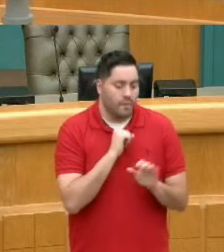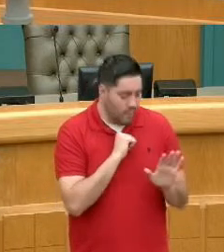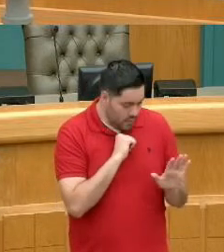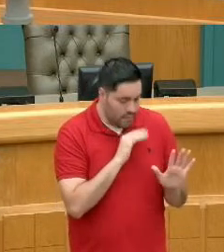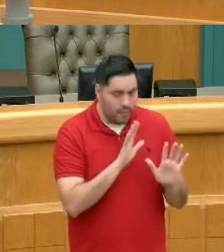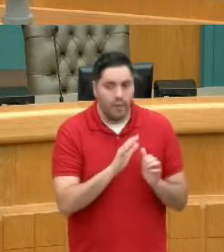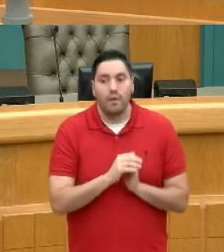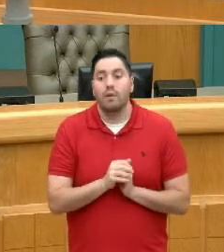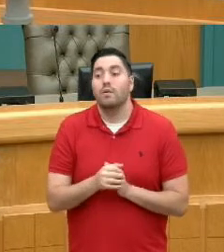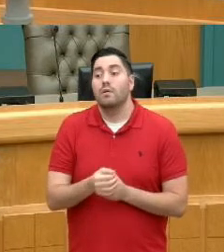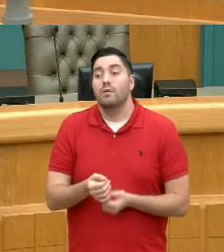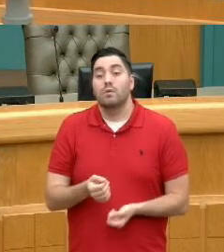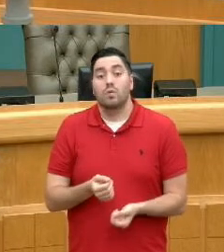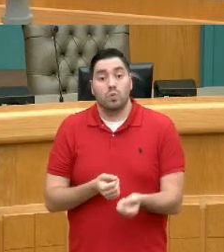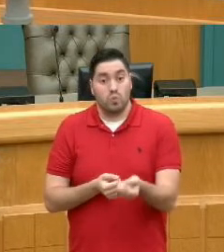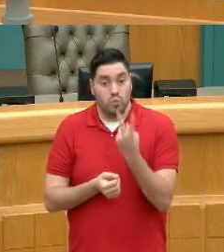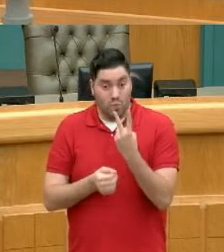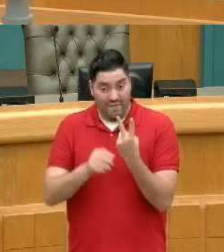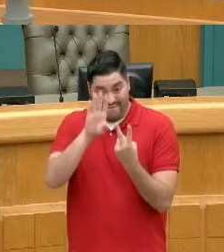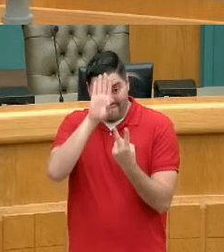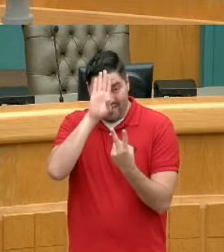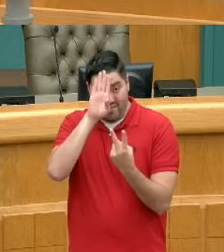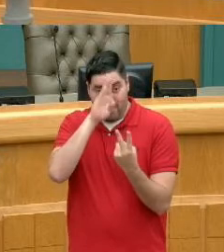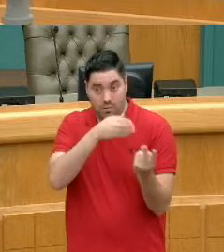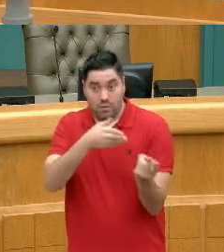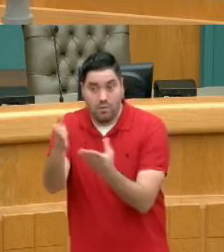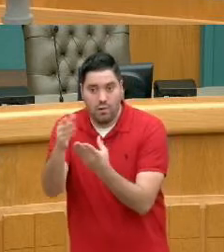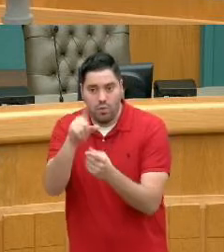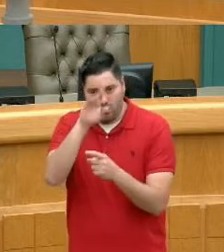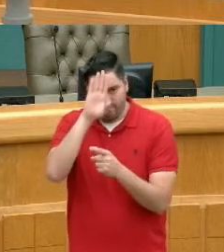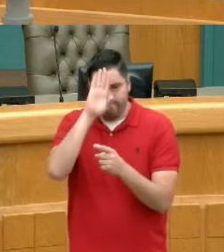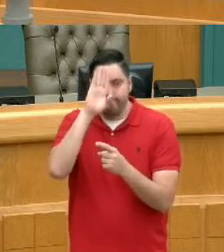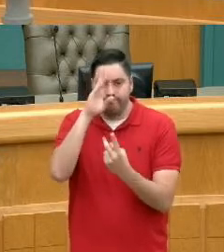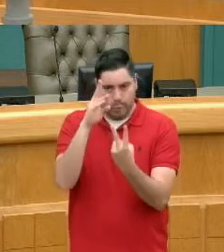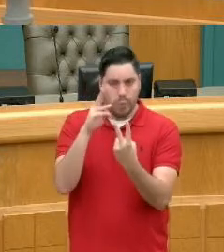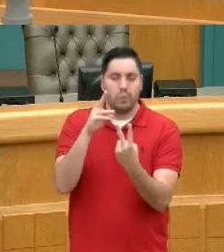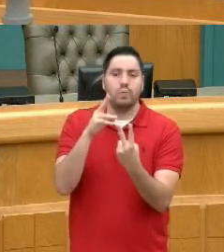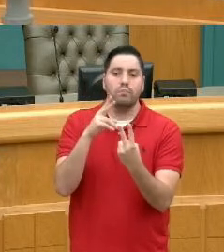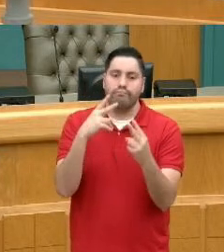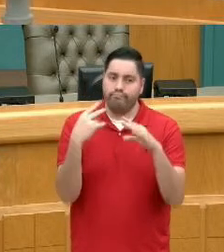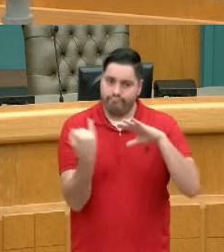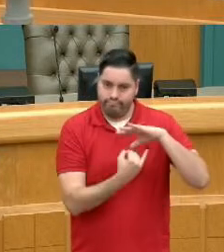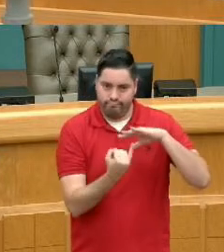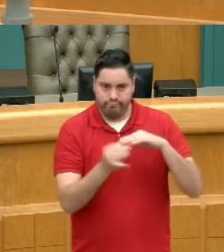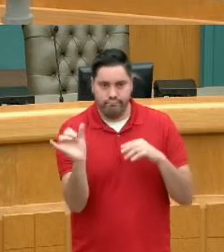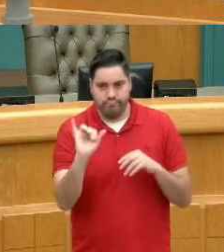2 firefighters have been detained in quarantine as well, I should say.